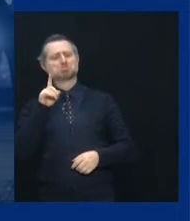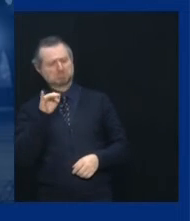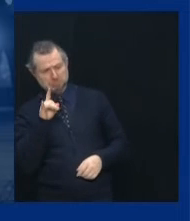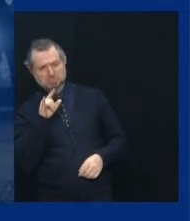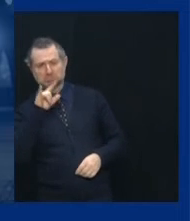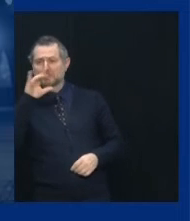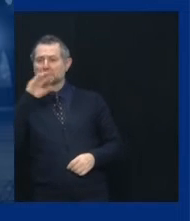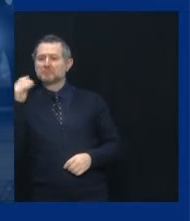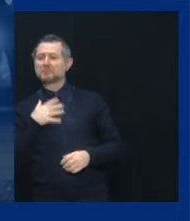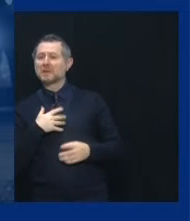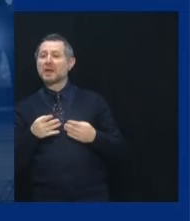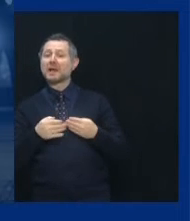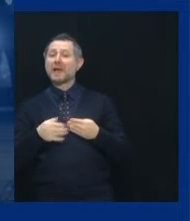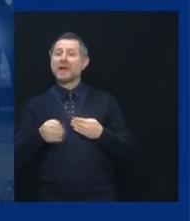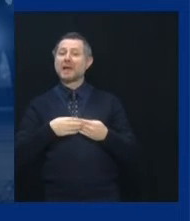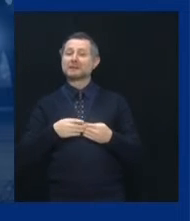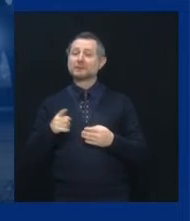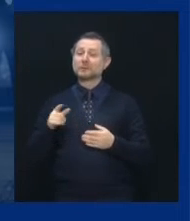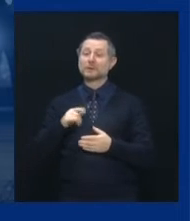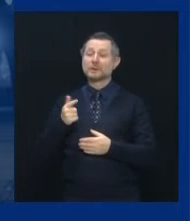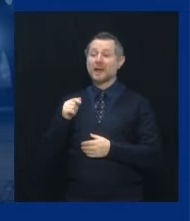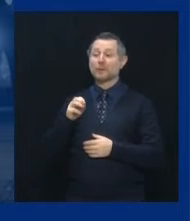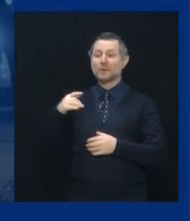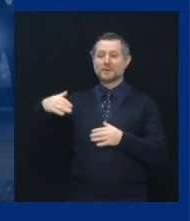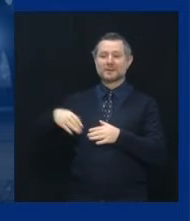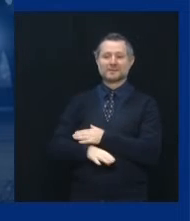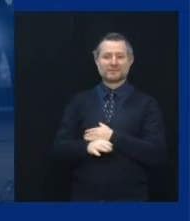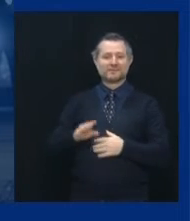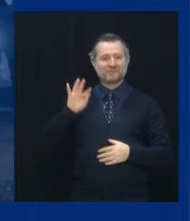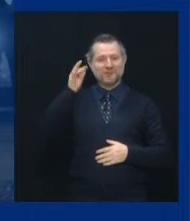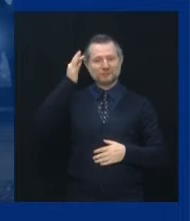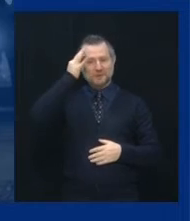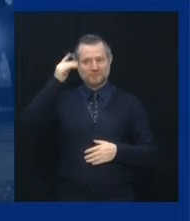is handled by the federal government, Customs and Border Patrol.